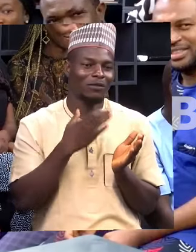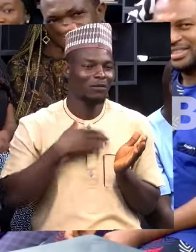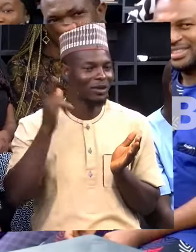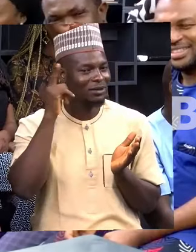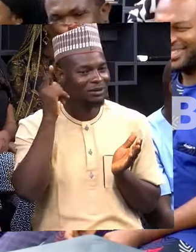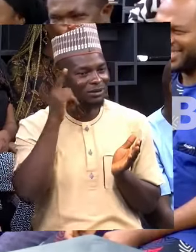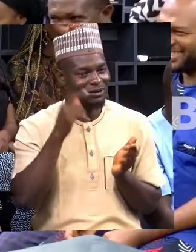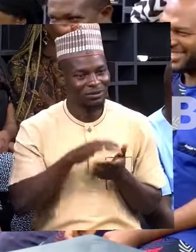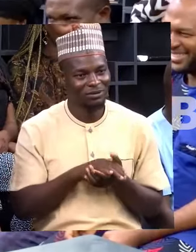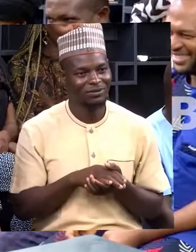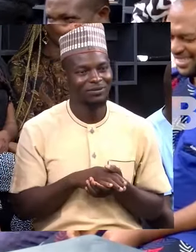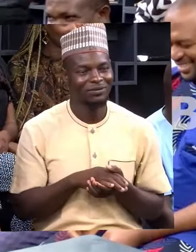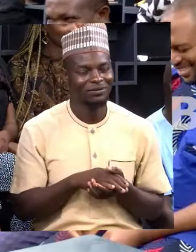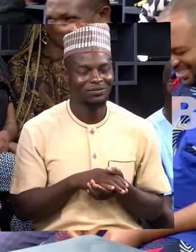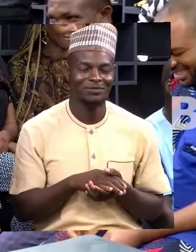Hey! Guy!